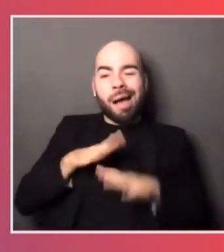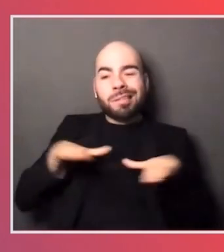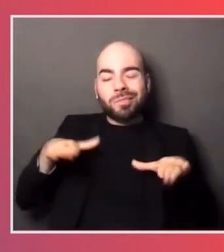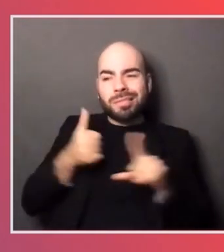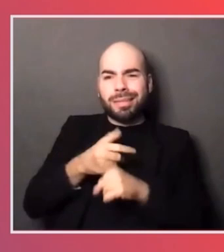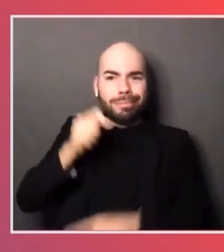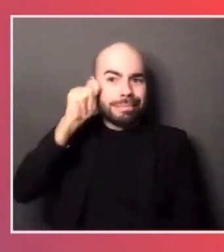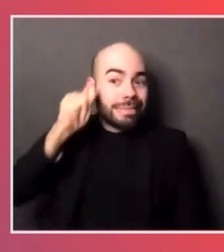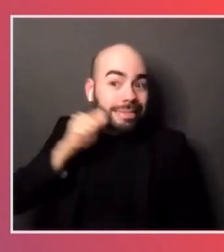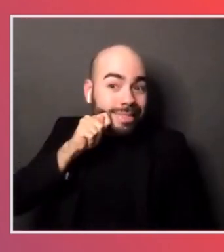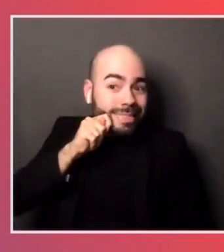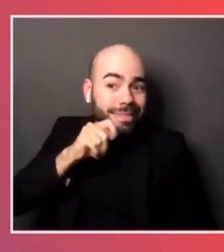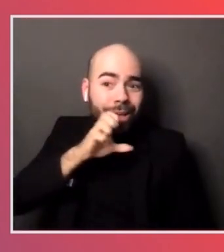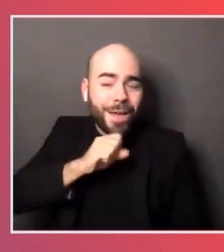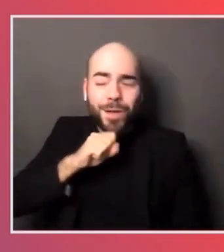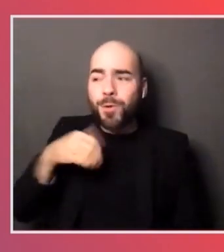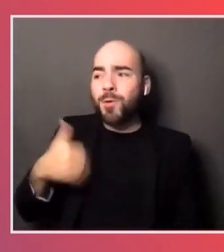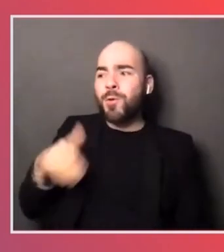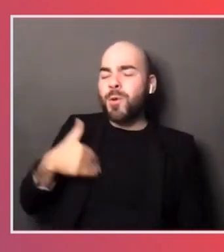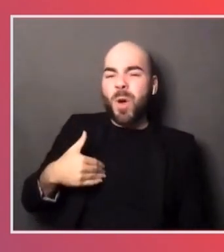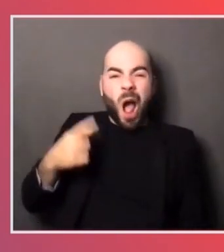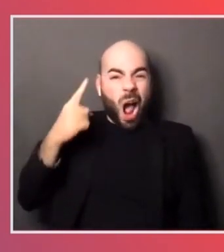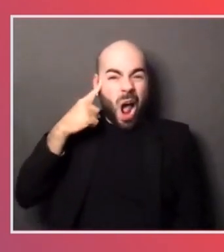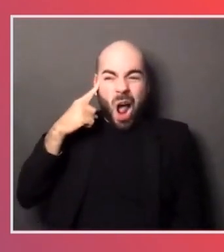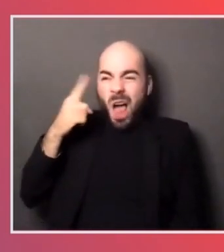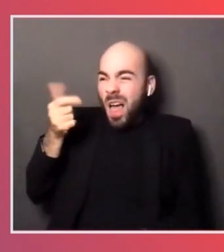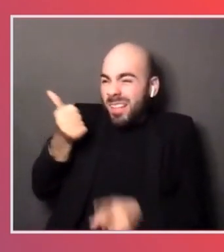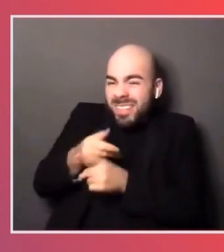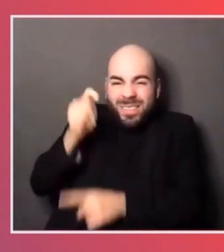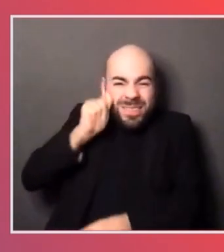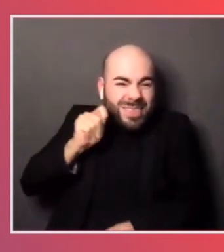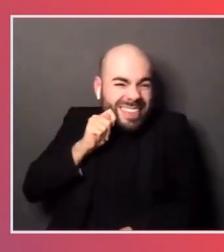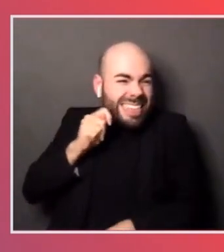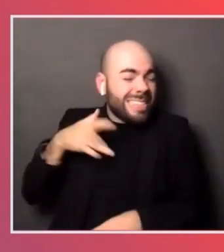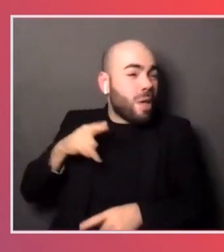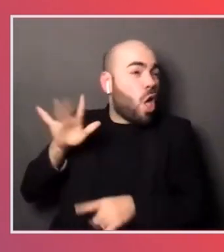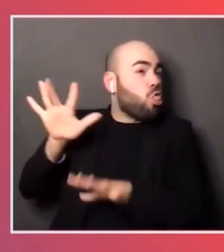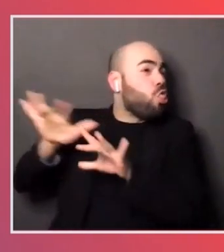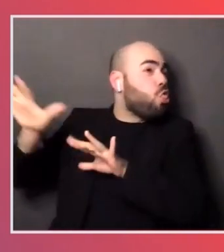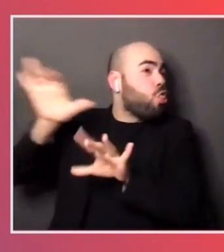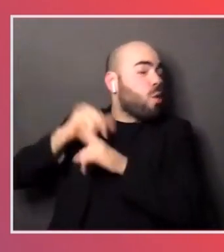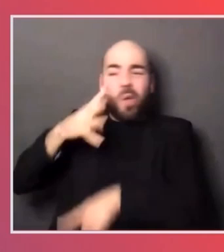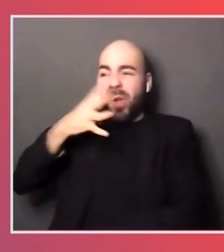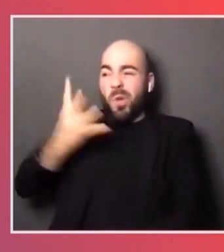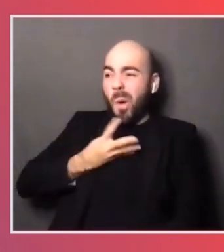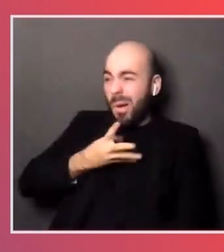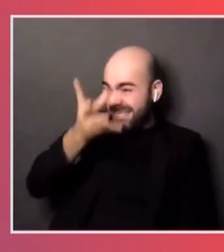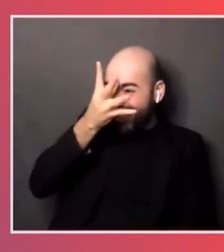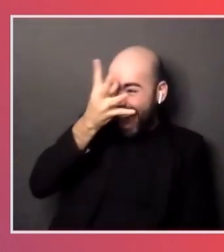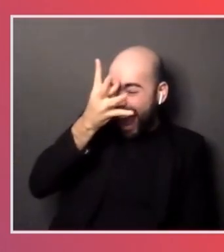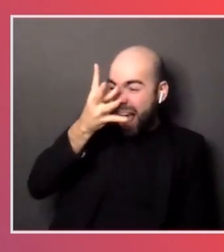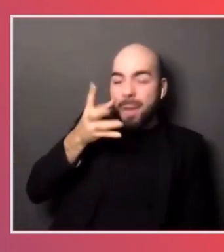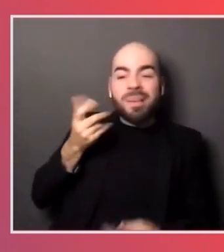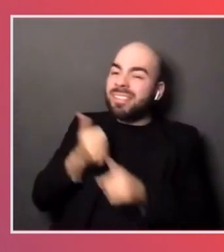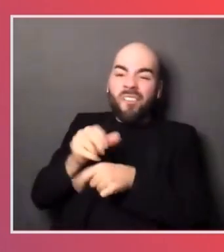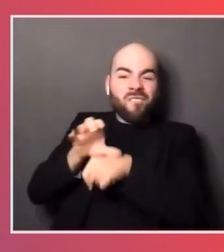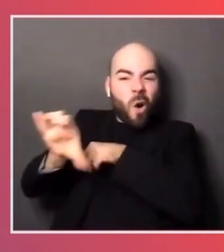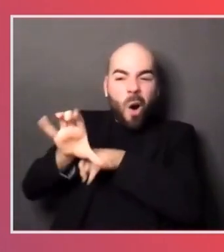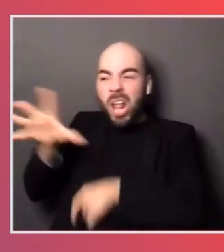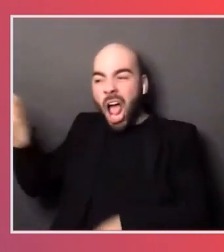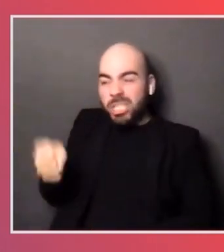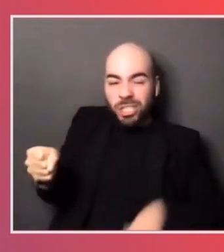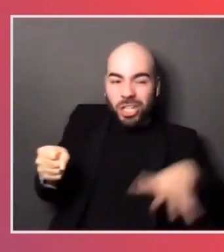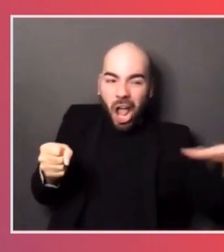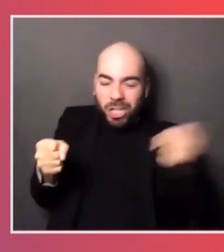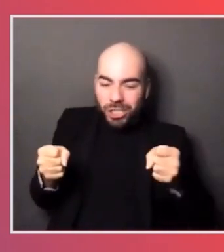again until their 20s. But now they've been forced to stay with me, and that's been really beautiful.